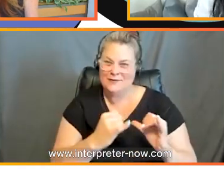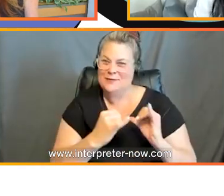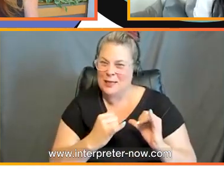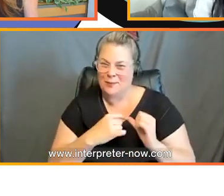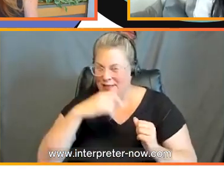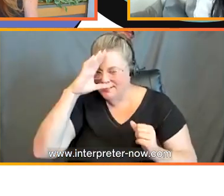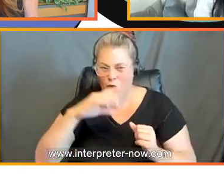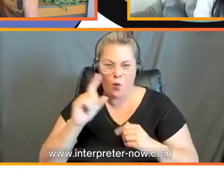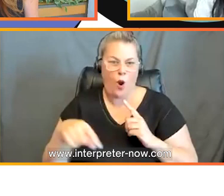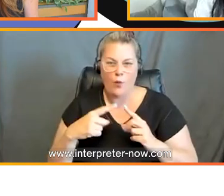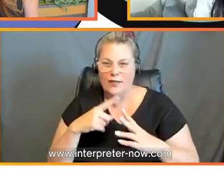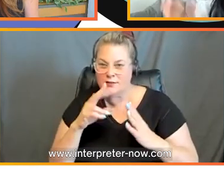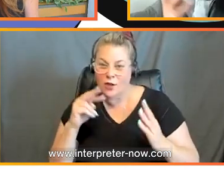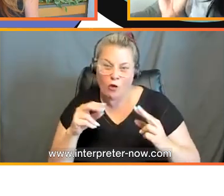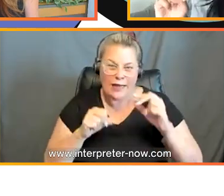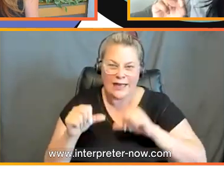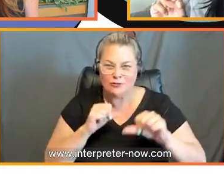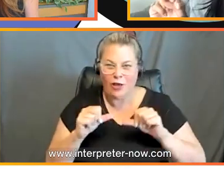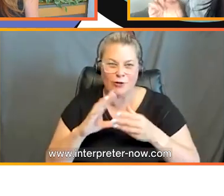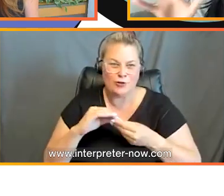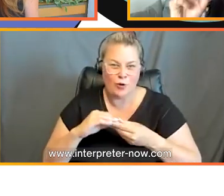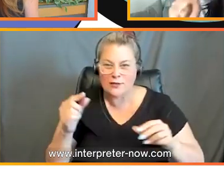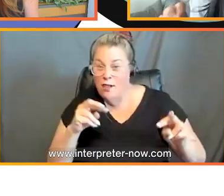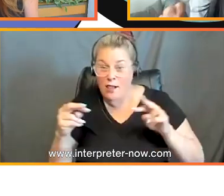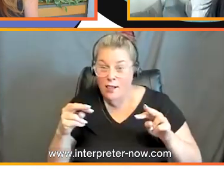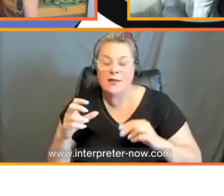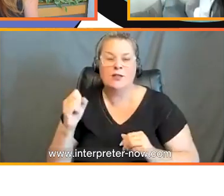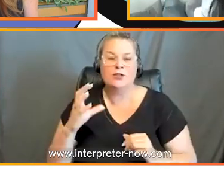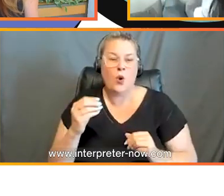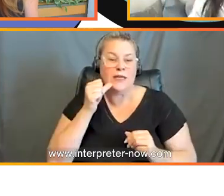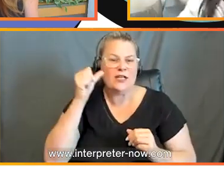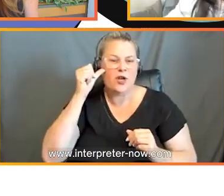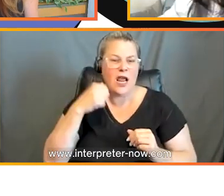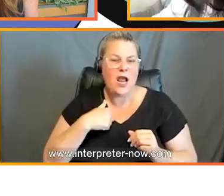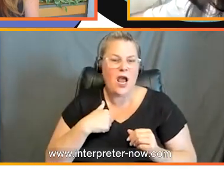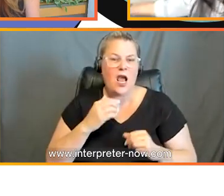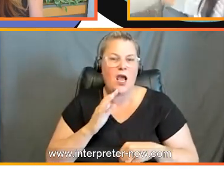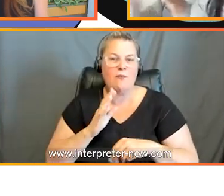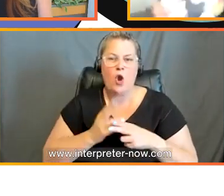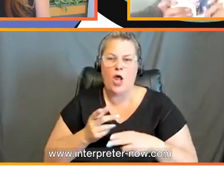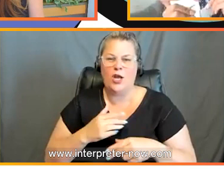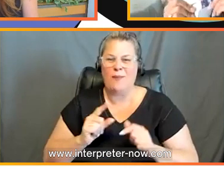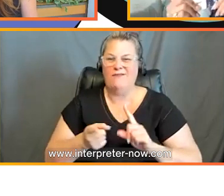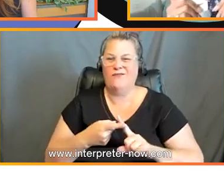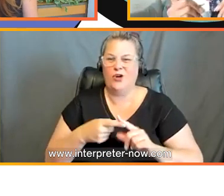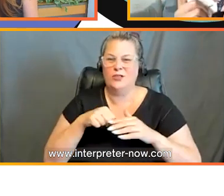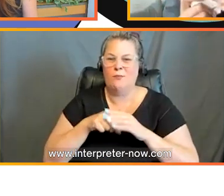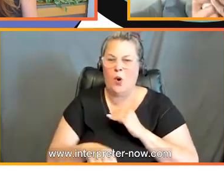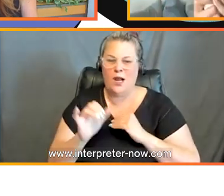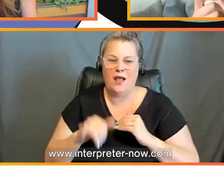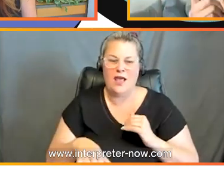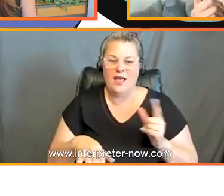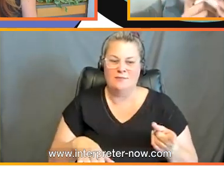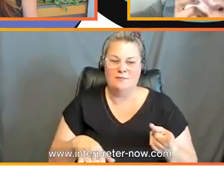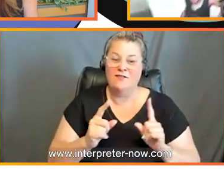stories. Yesterday about my I'm calling her my firstborn, the authenticity principle, who I always have near and dear to me. He's